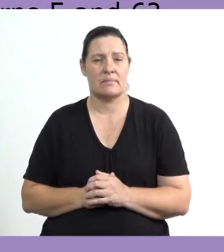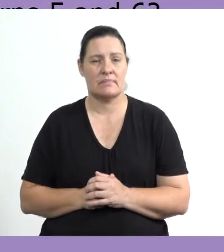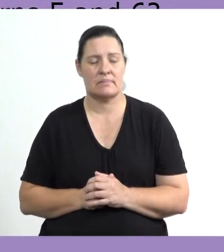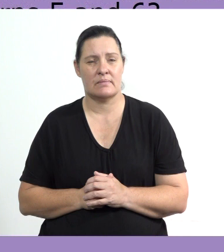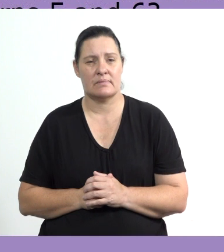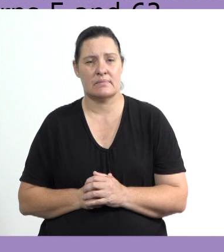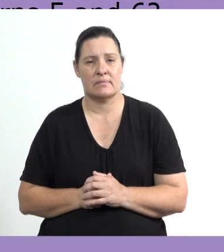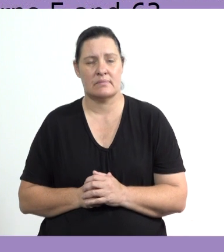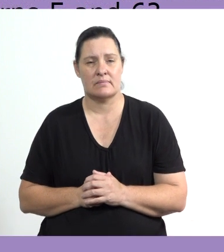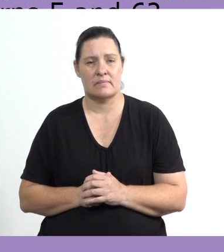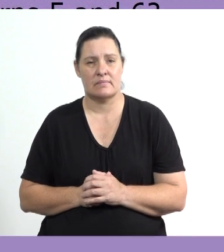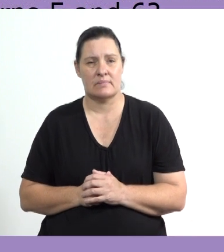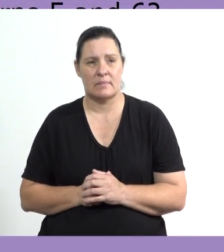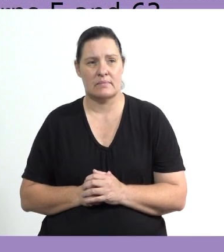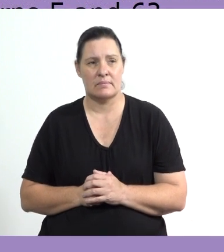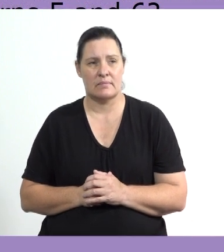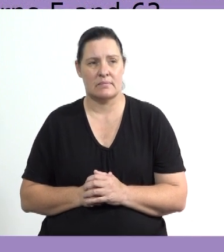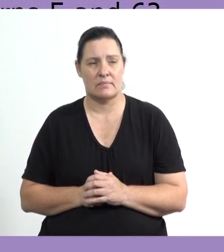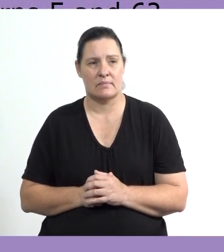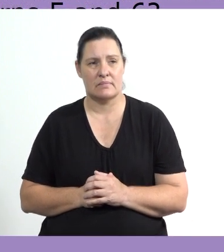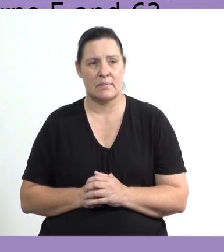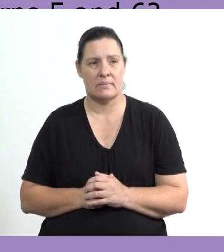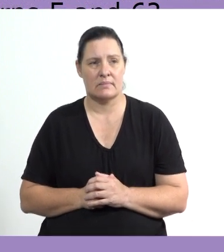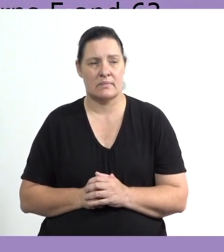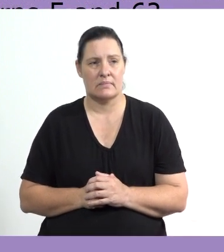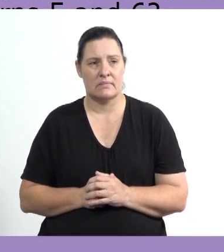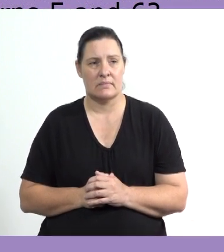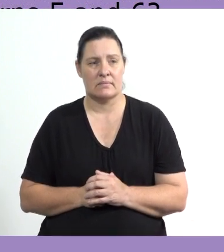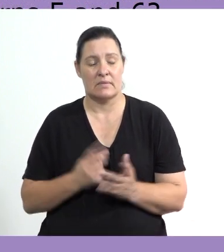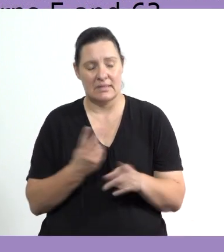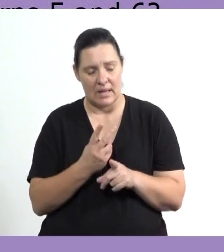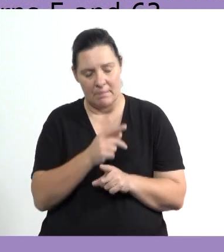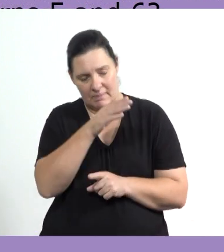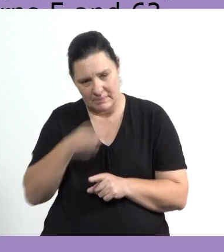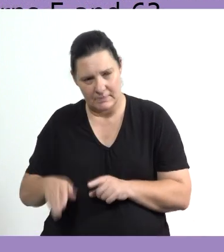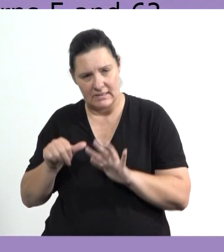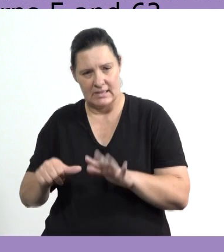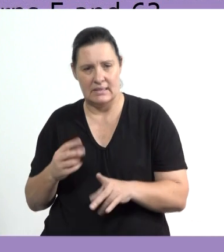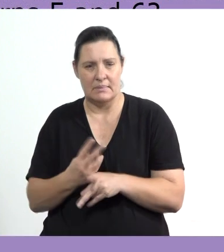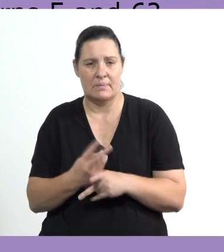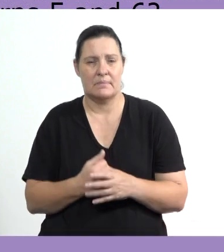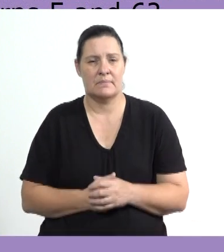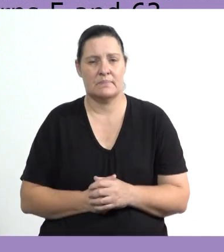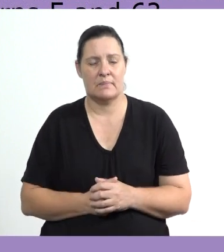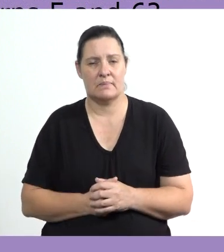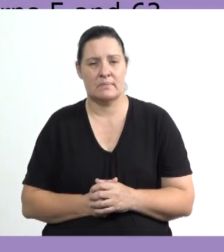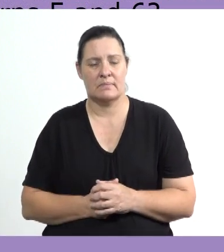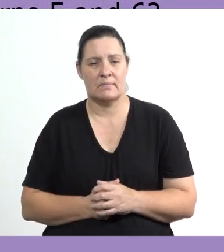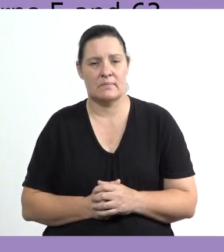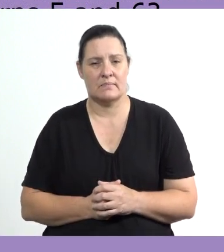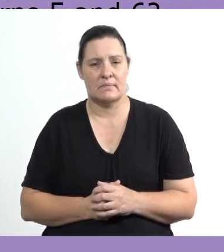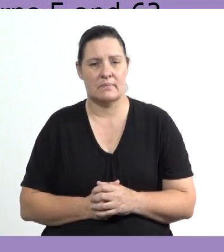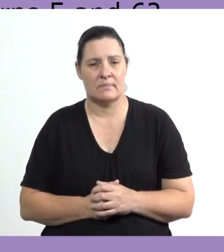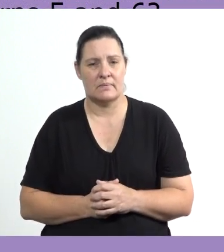in? That is going to be 2, 4, 6, and that's where we're going to stop. The same way on the right-hand side, that's going to